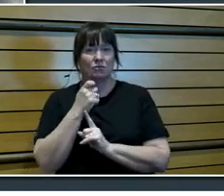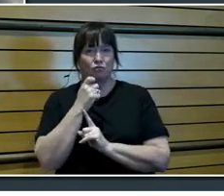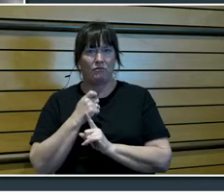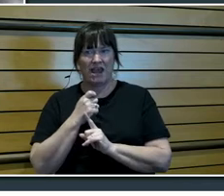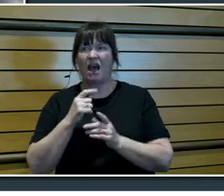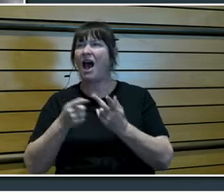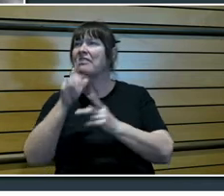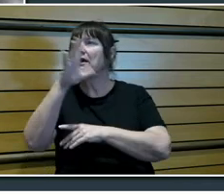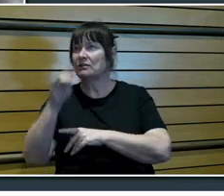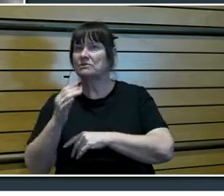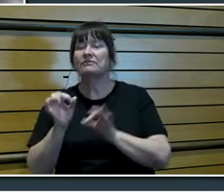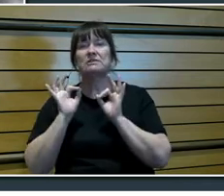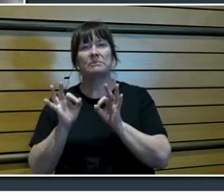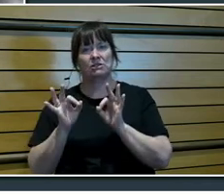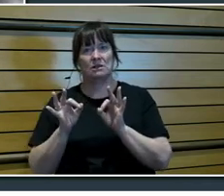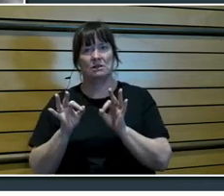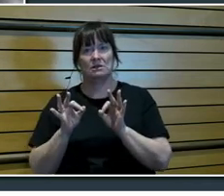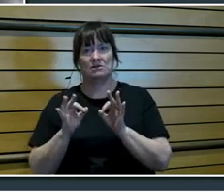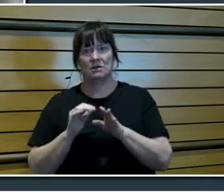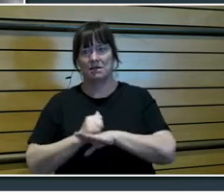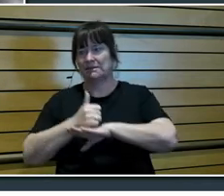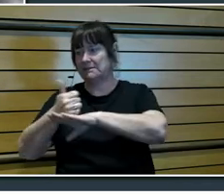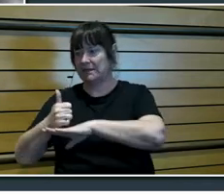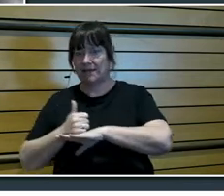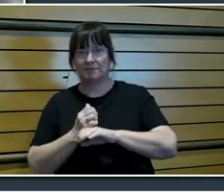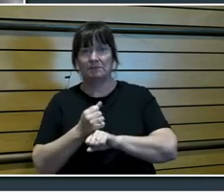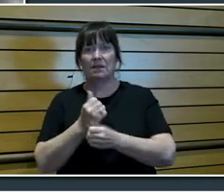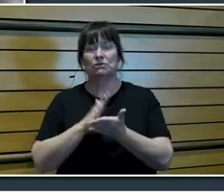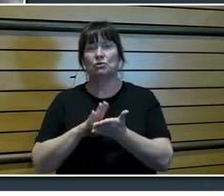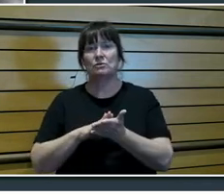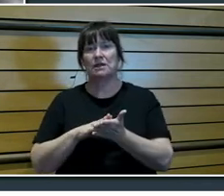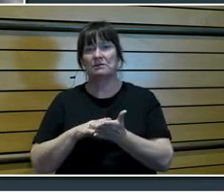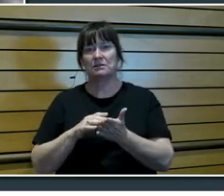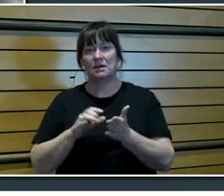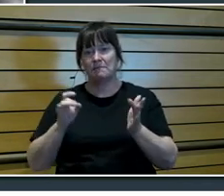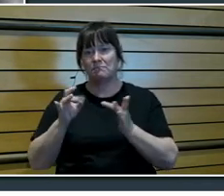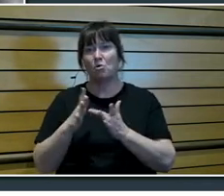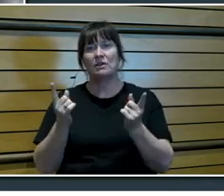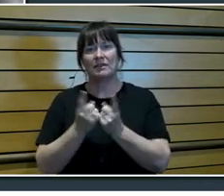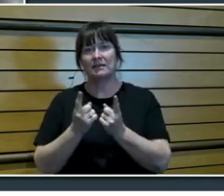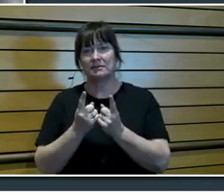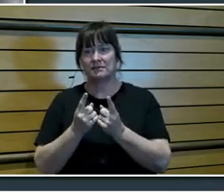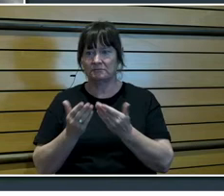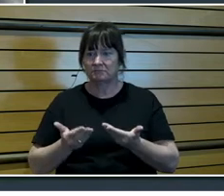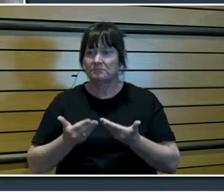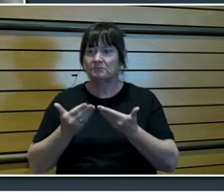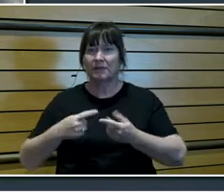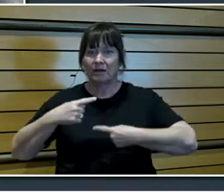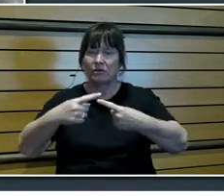arrangements that safeguard and guarantee key constitutional arrangements. In the United